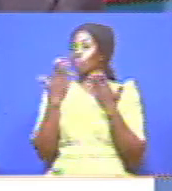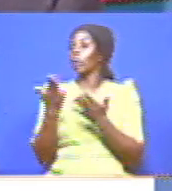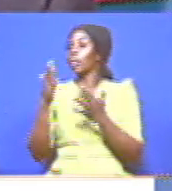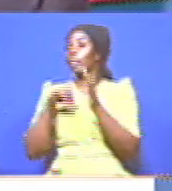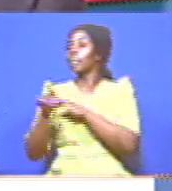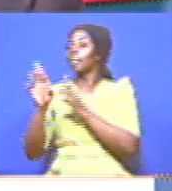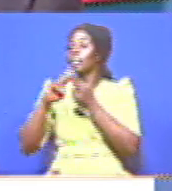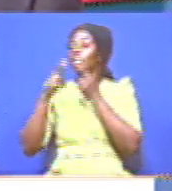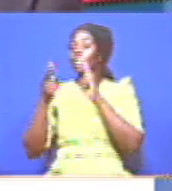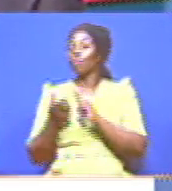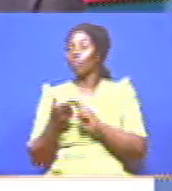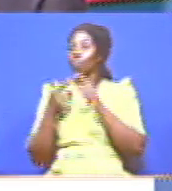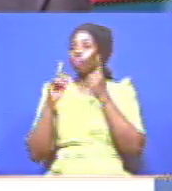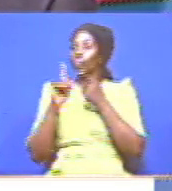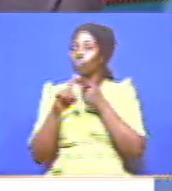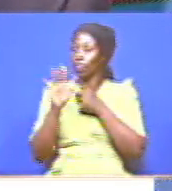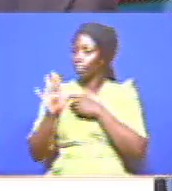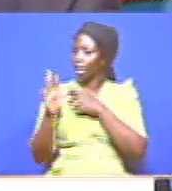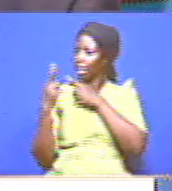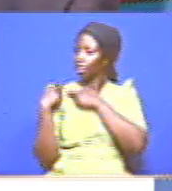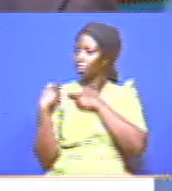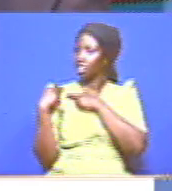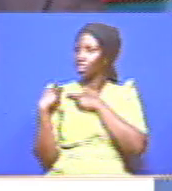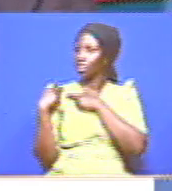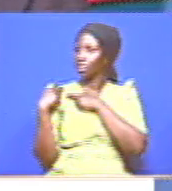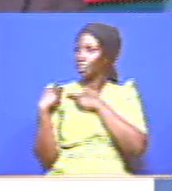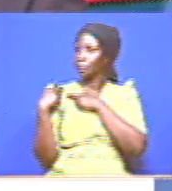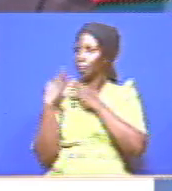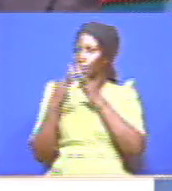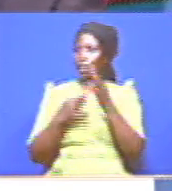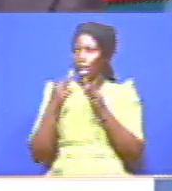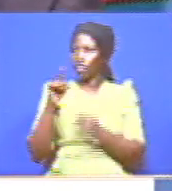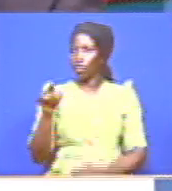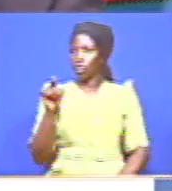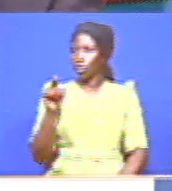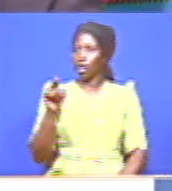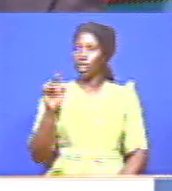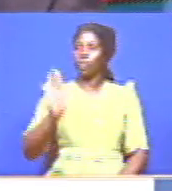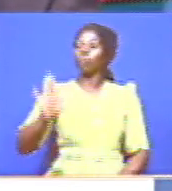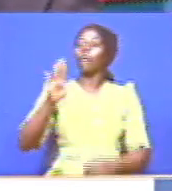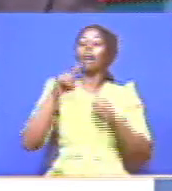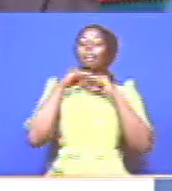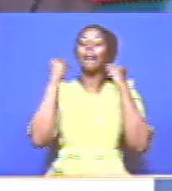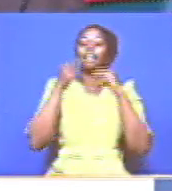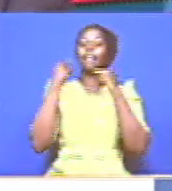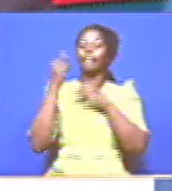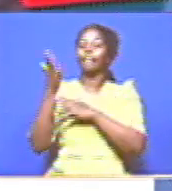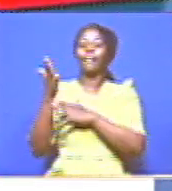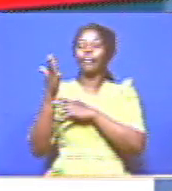vis-a-vis their role? Mm-hmm. If your sheikh or your pastor is on the screen for having